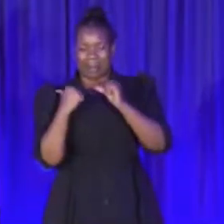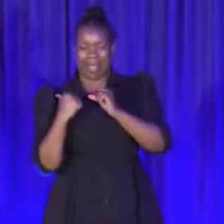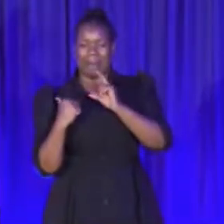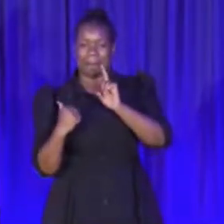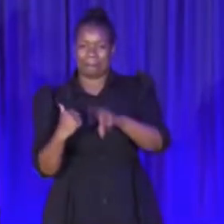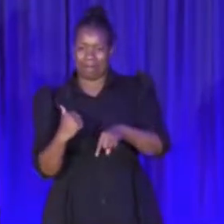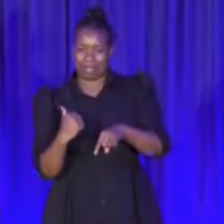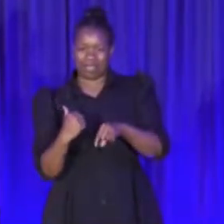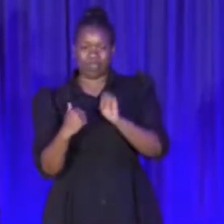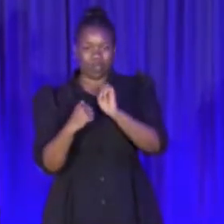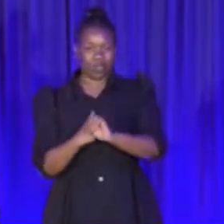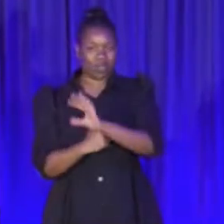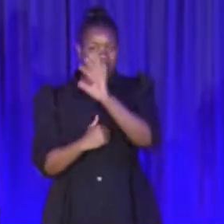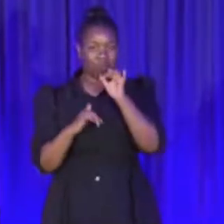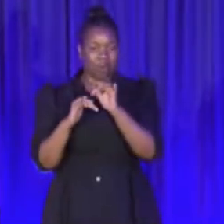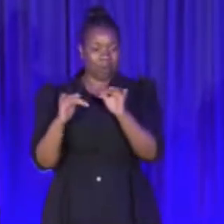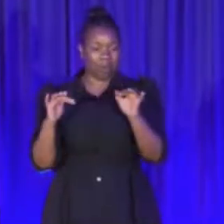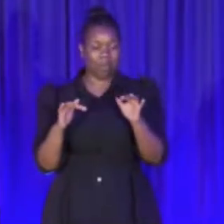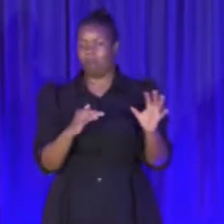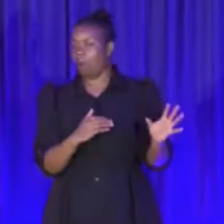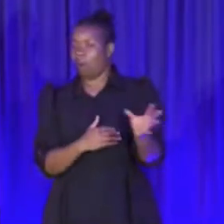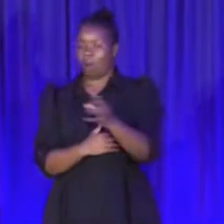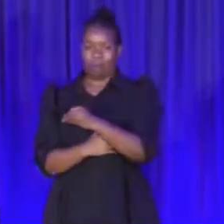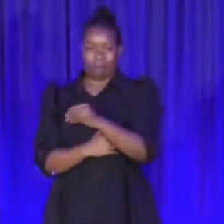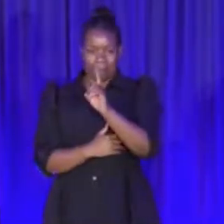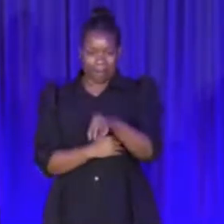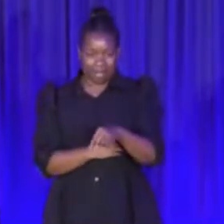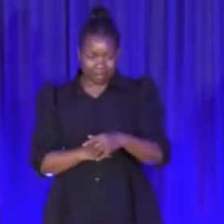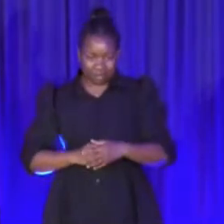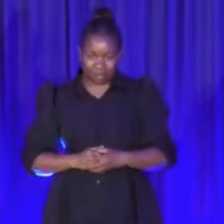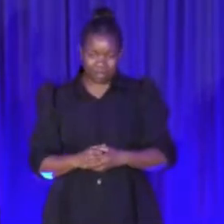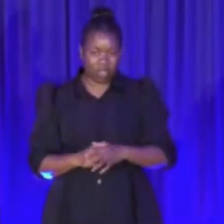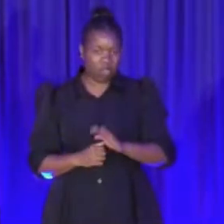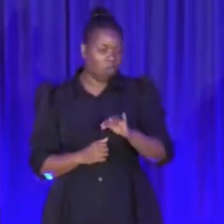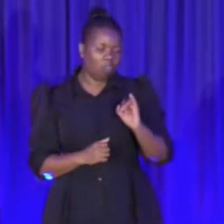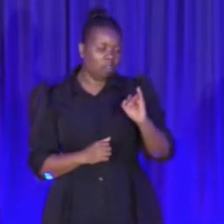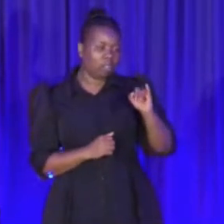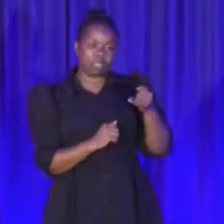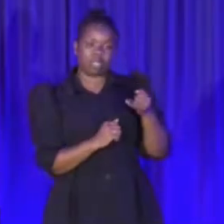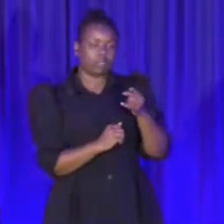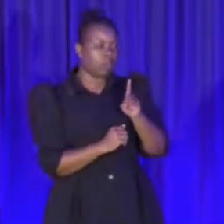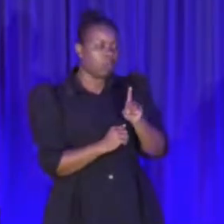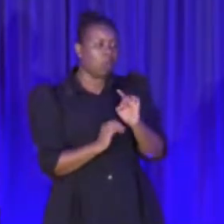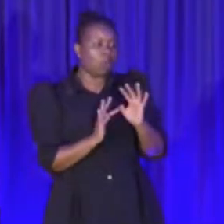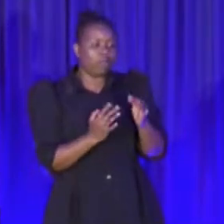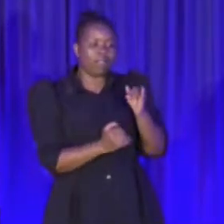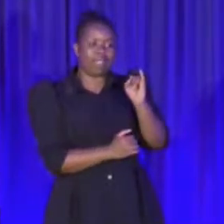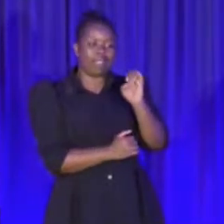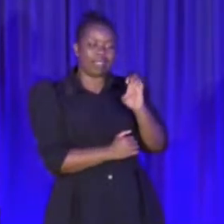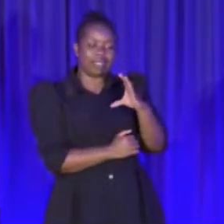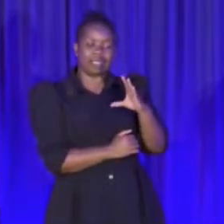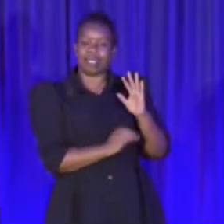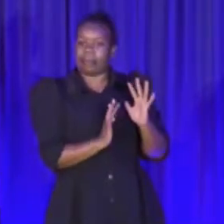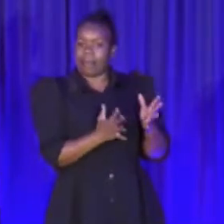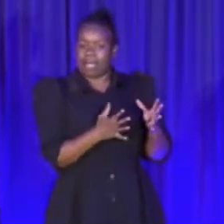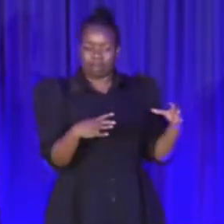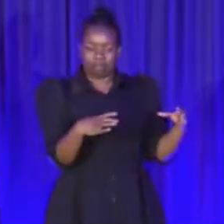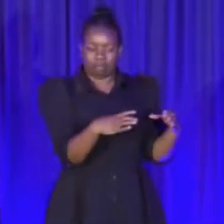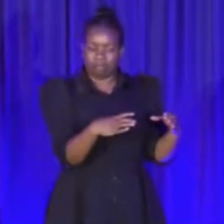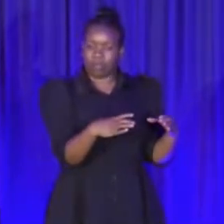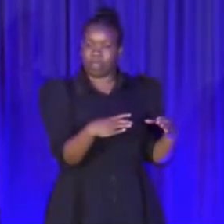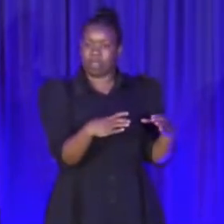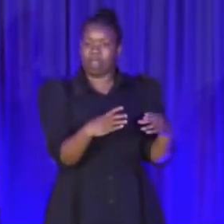South Africans, all of us. It is not just a call to the Electoral Commission. It